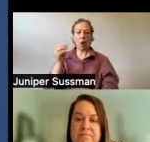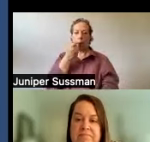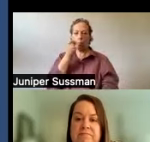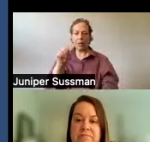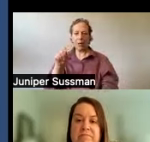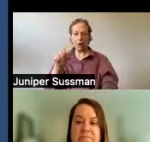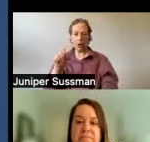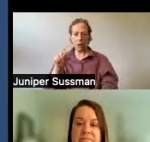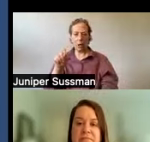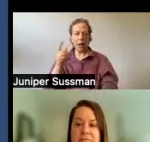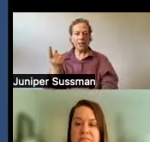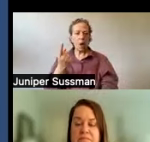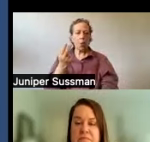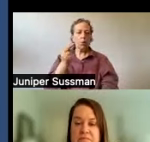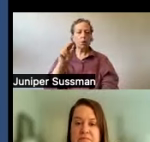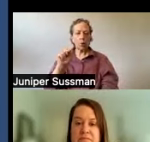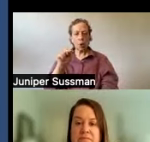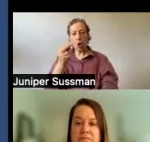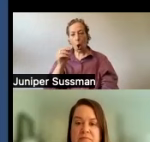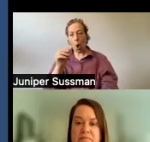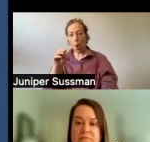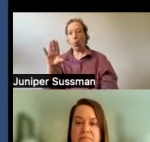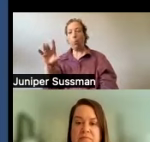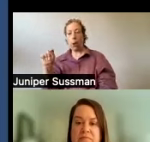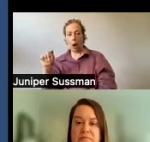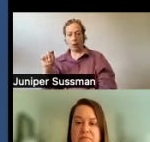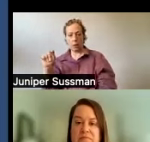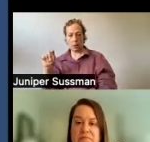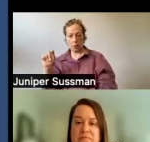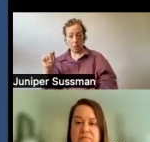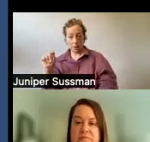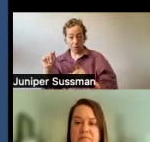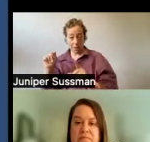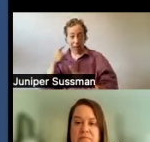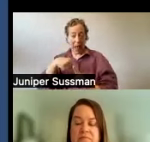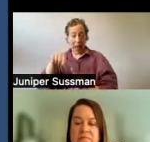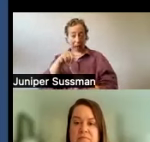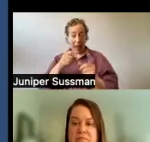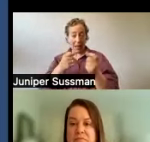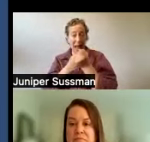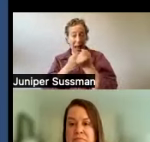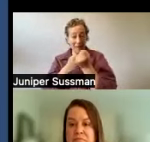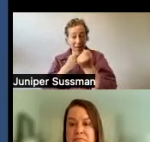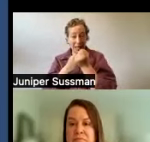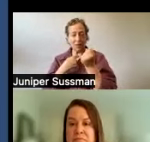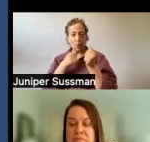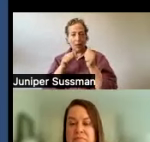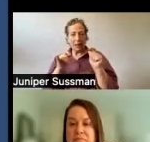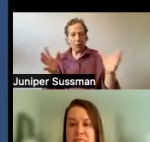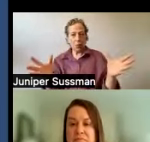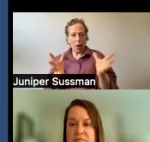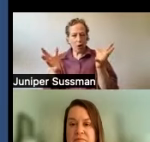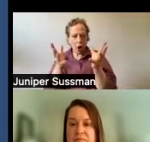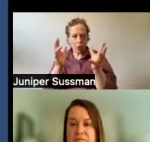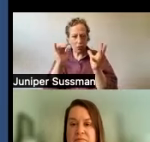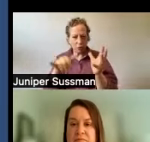but, right? And so I think as advocates, we need to encourage our clients when employers say no, you can